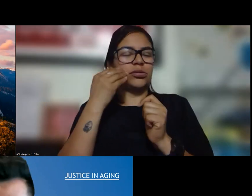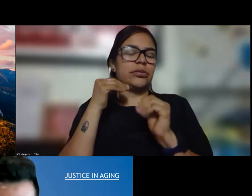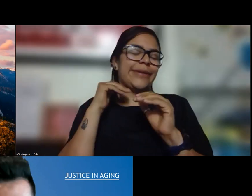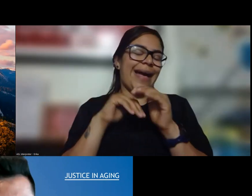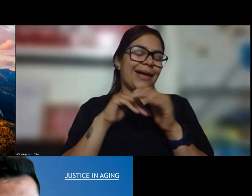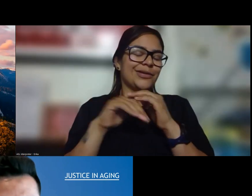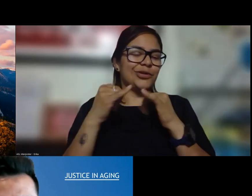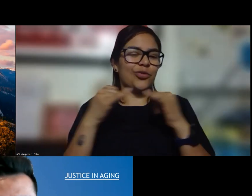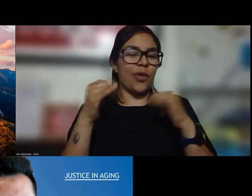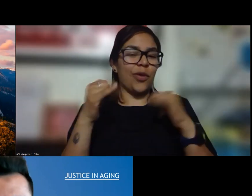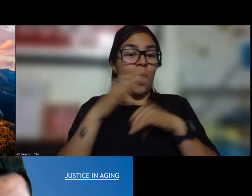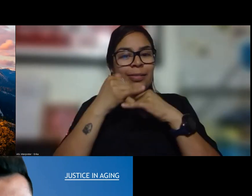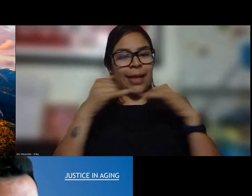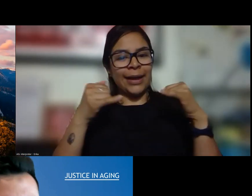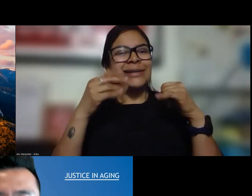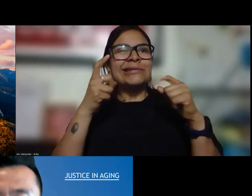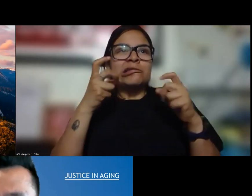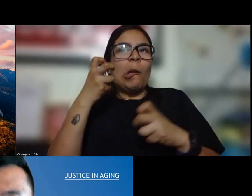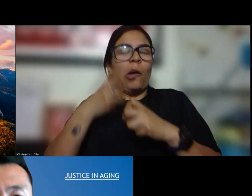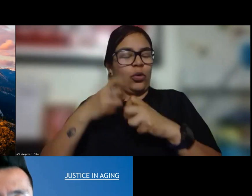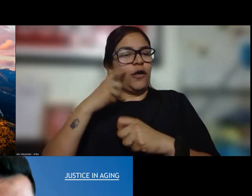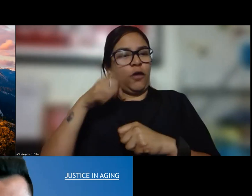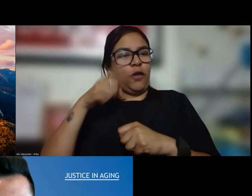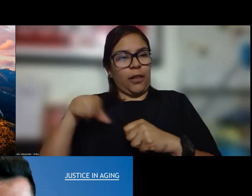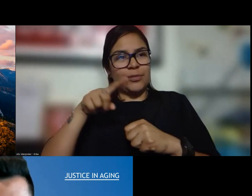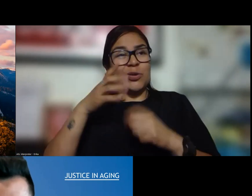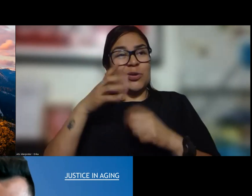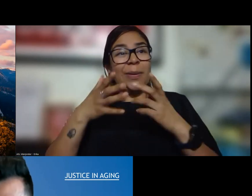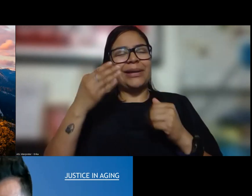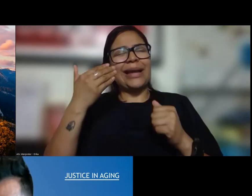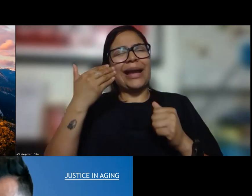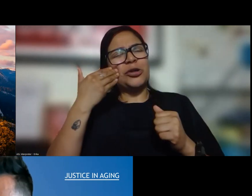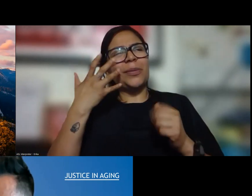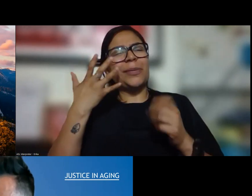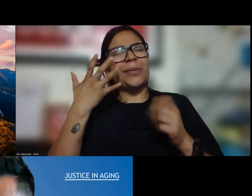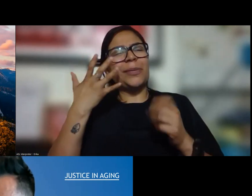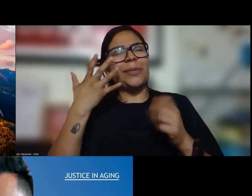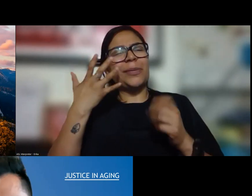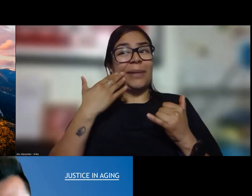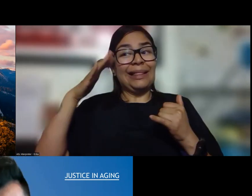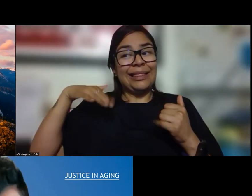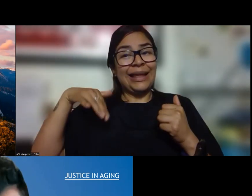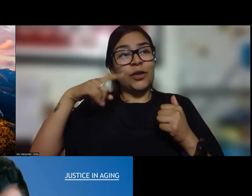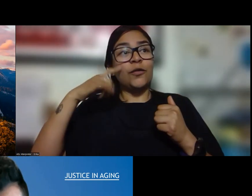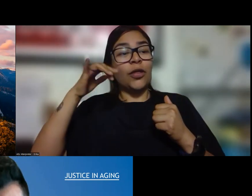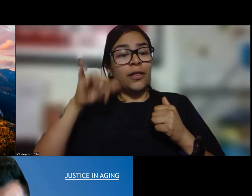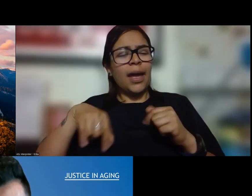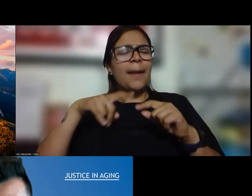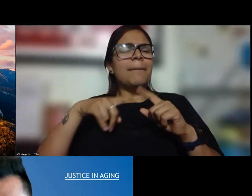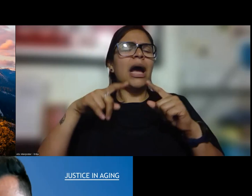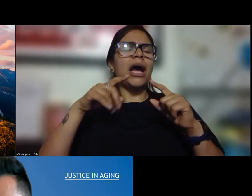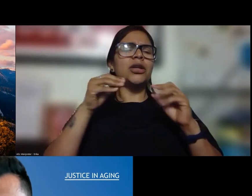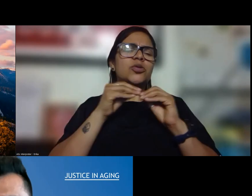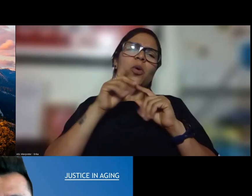So it sounds like might be too late to flag that, but and there were some existing limitations. My questions are